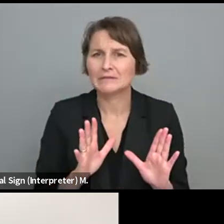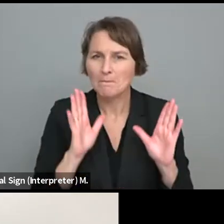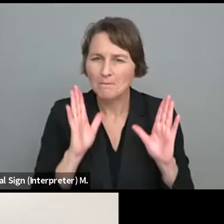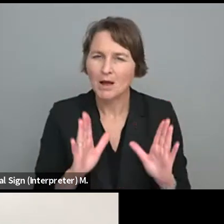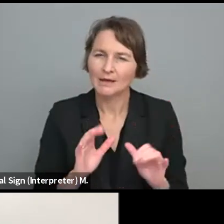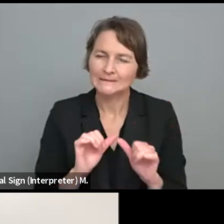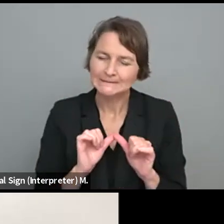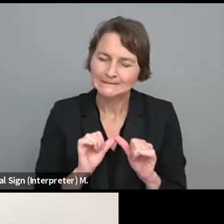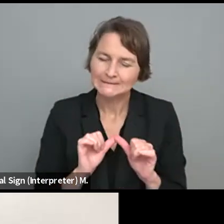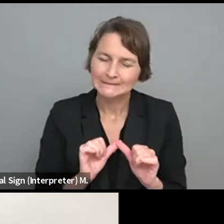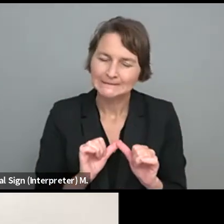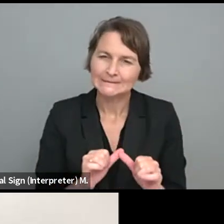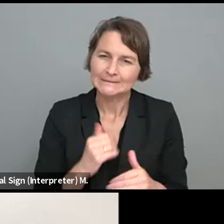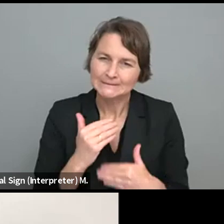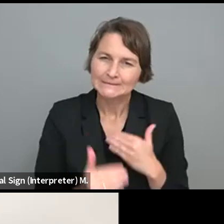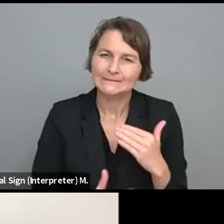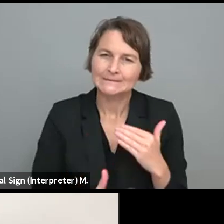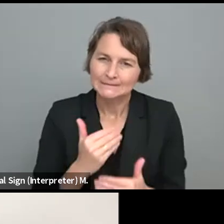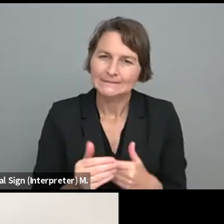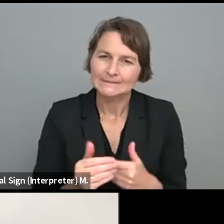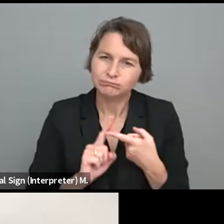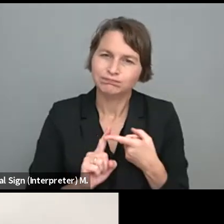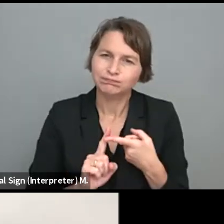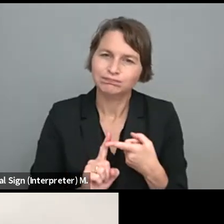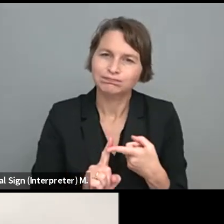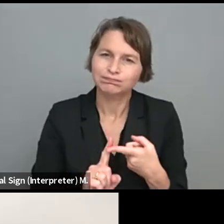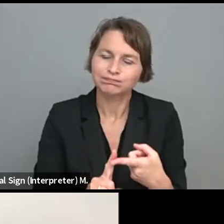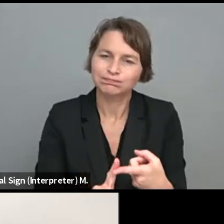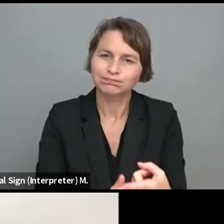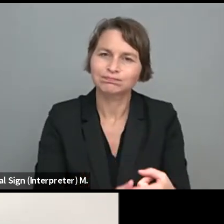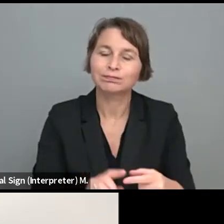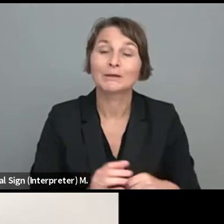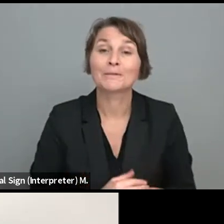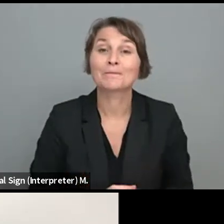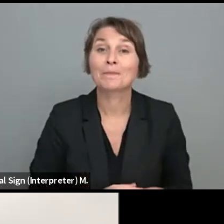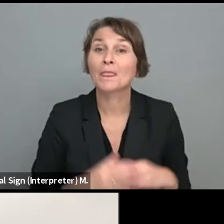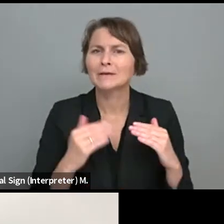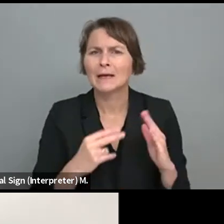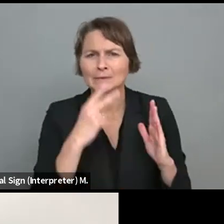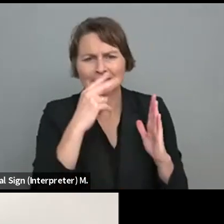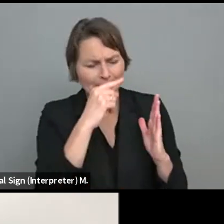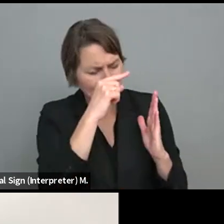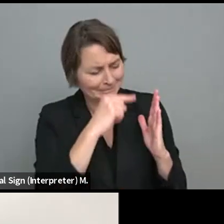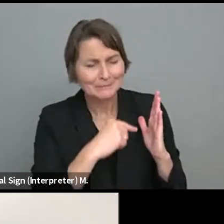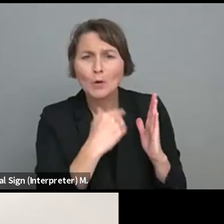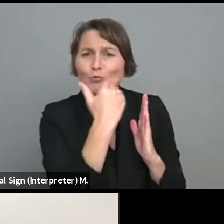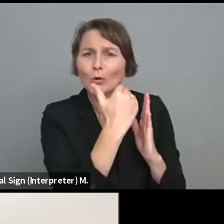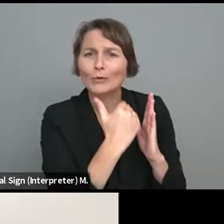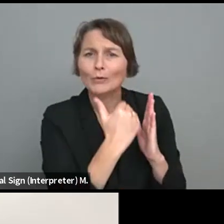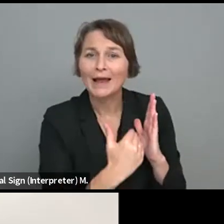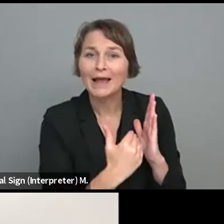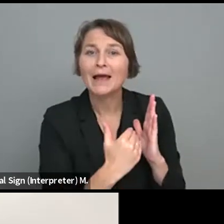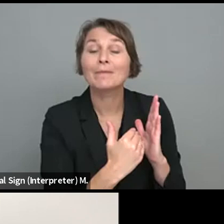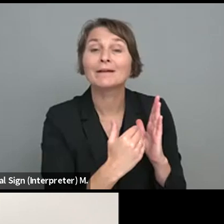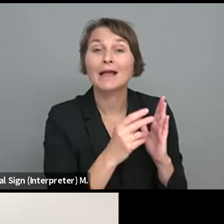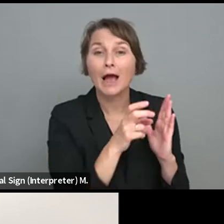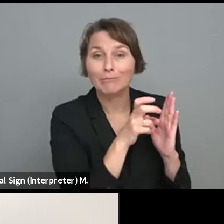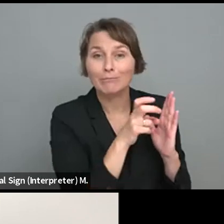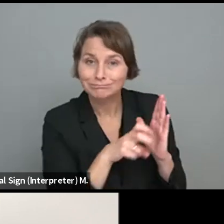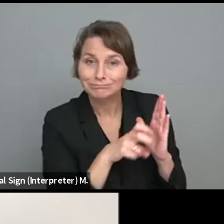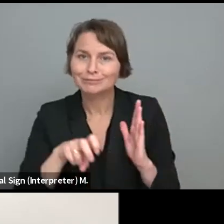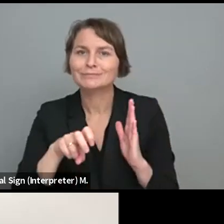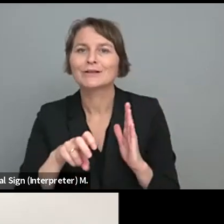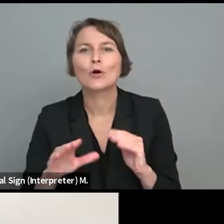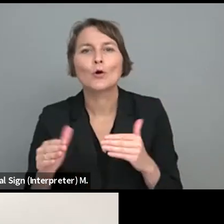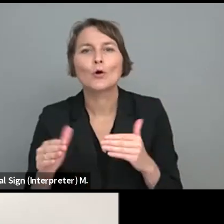keeping on. Now, with where I am in the program now, I'm going to transition into our closing remarks for the